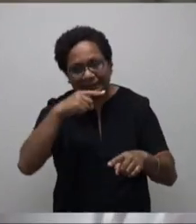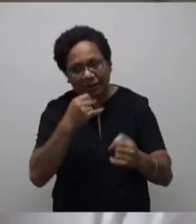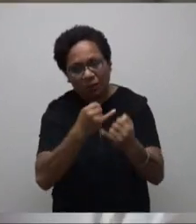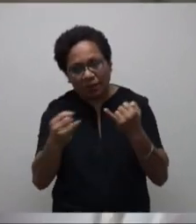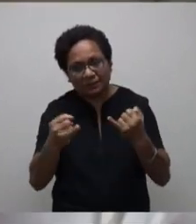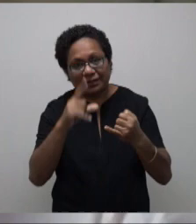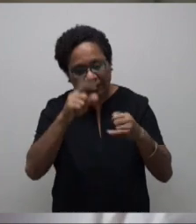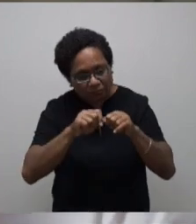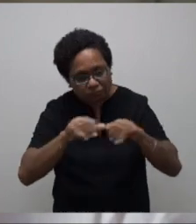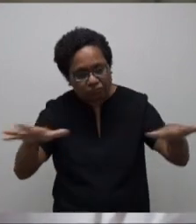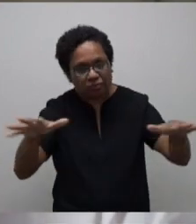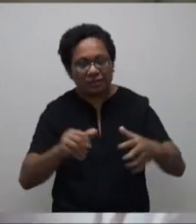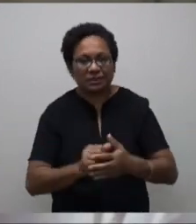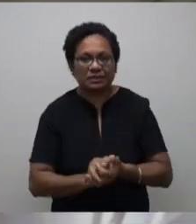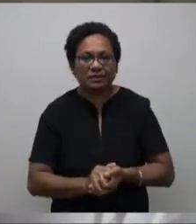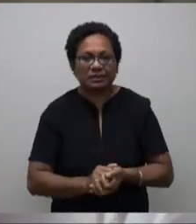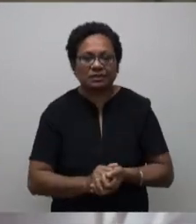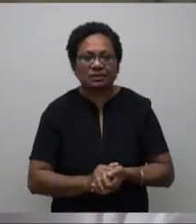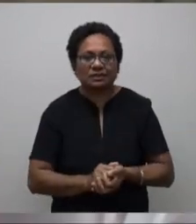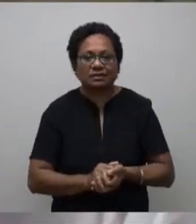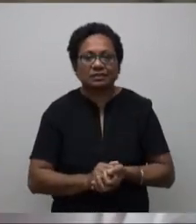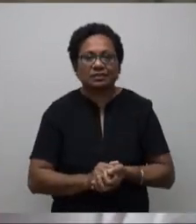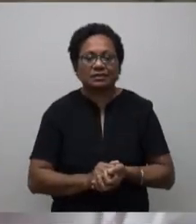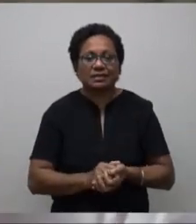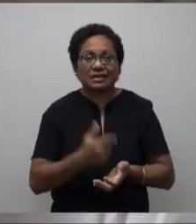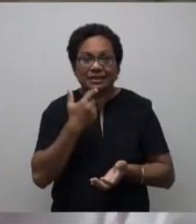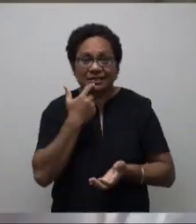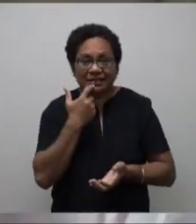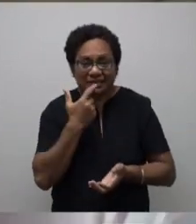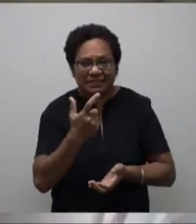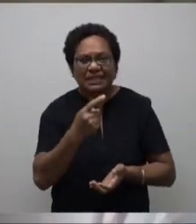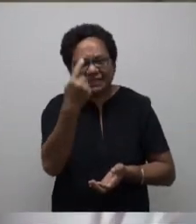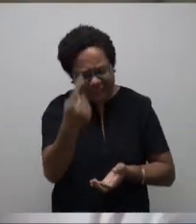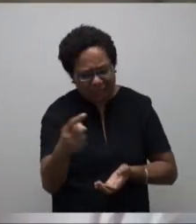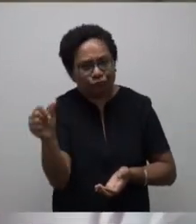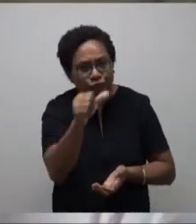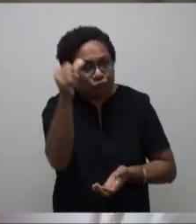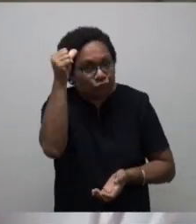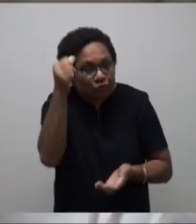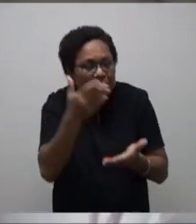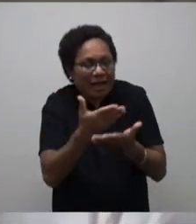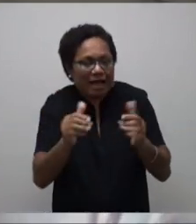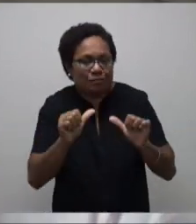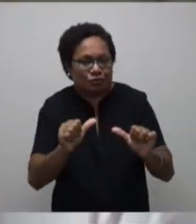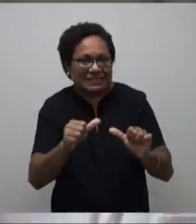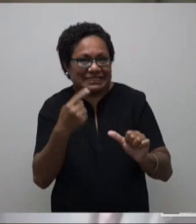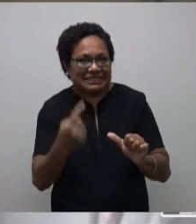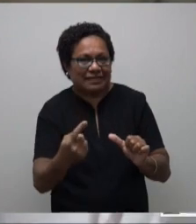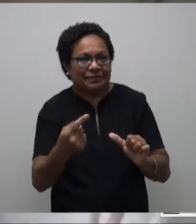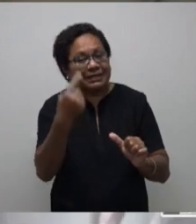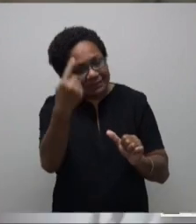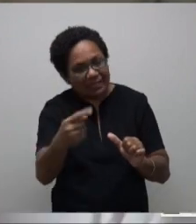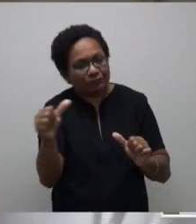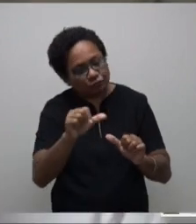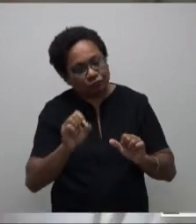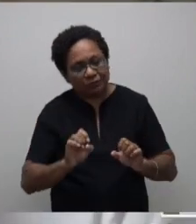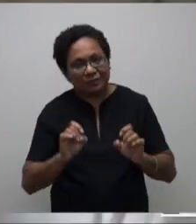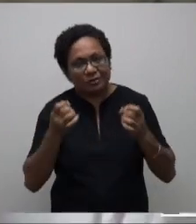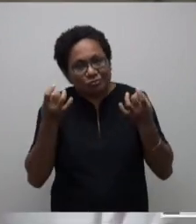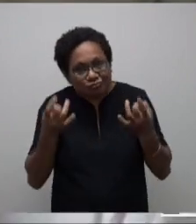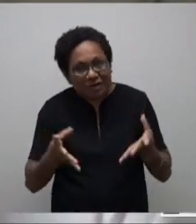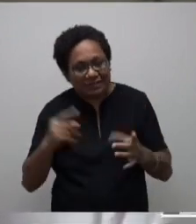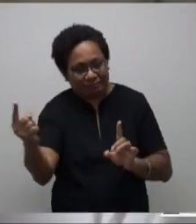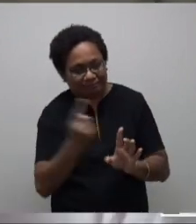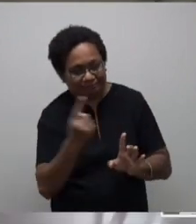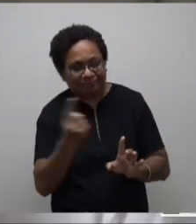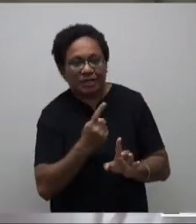We shouldn't have to force anyone to take the obvious steps that are necessary to keep ourselves safe and healthy. Don't wait for more deaths to